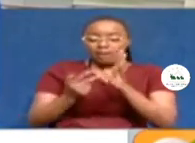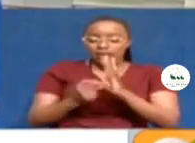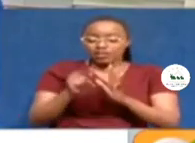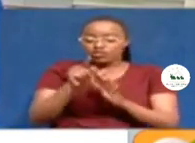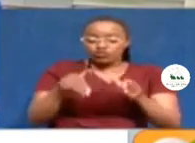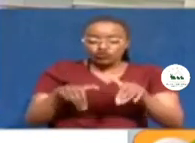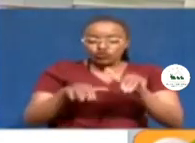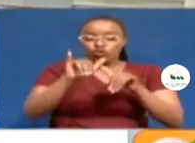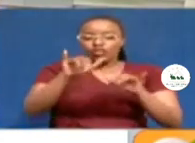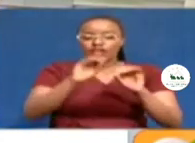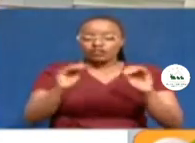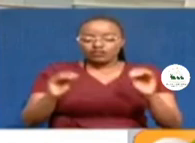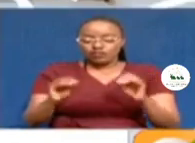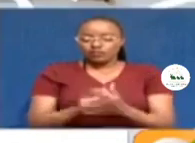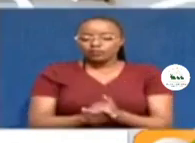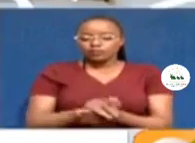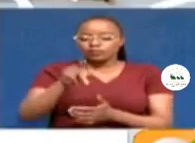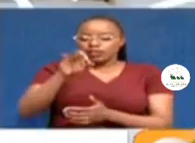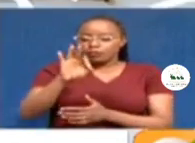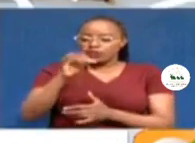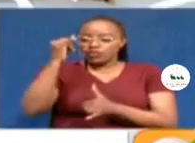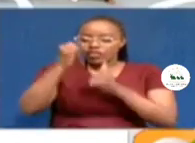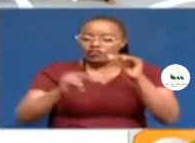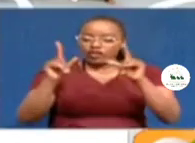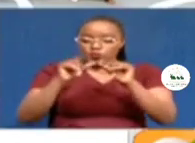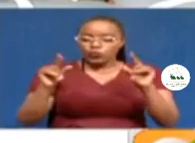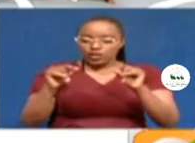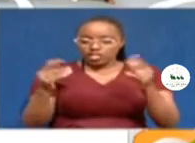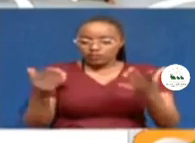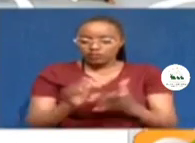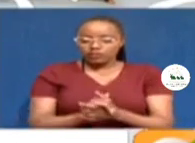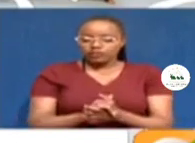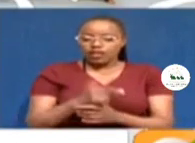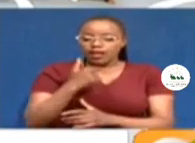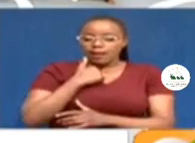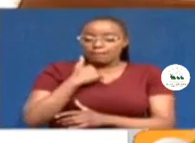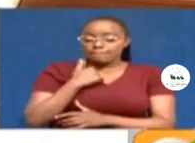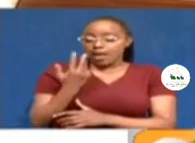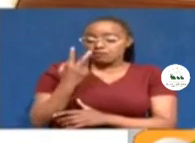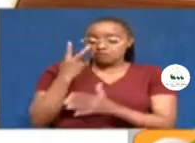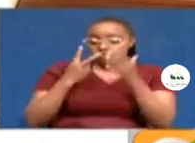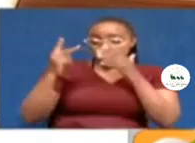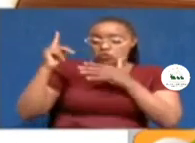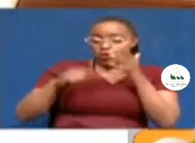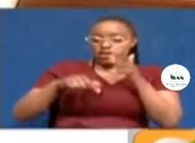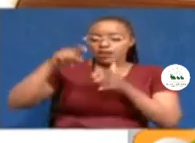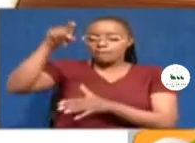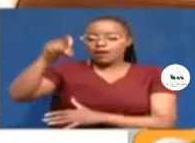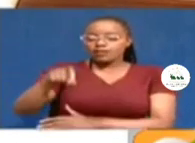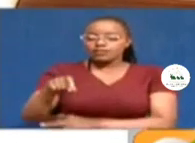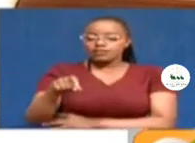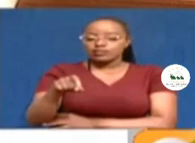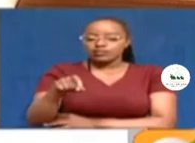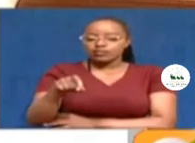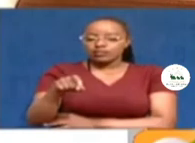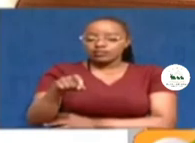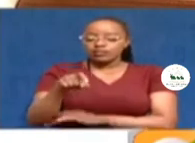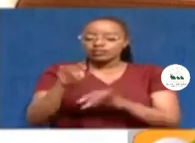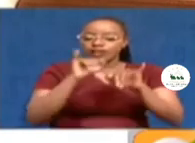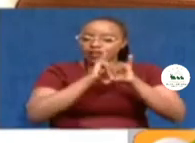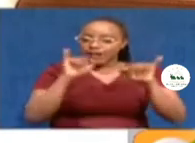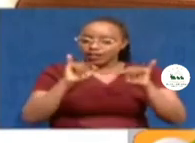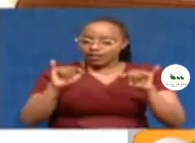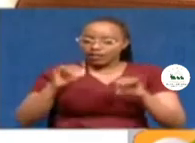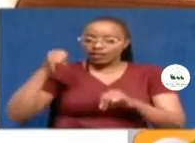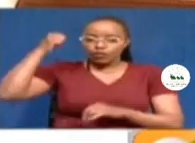that route. Absolutely. Prof, you get the last word. But my view is that we must